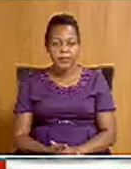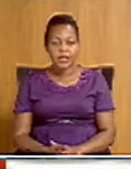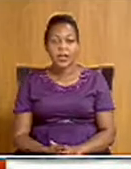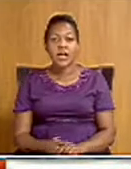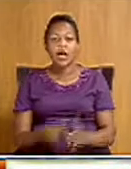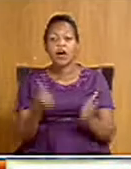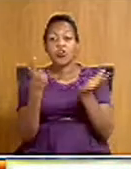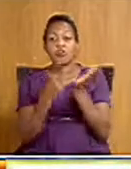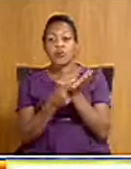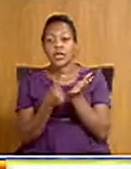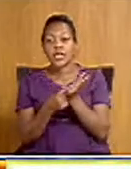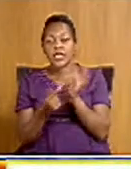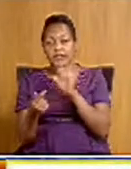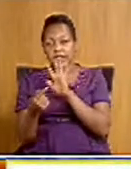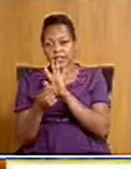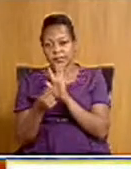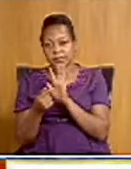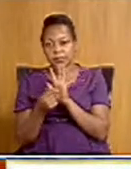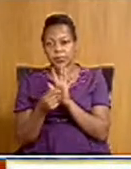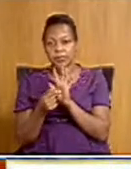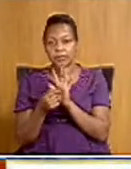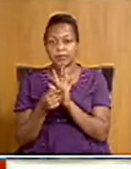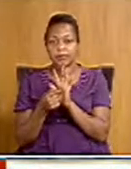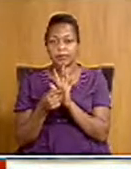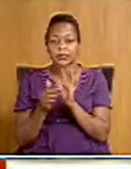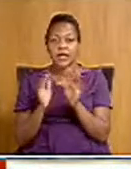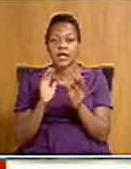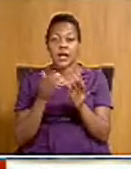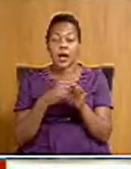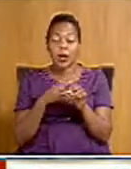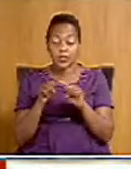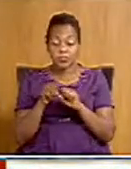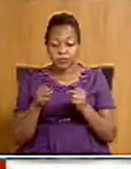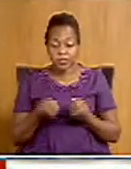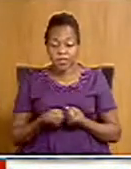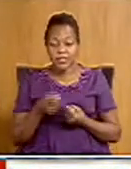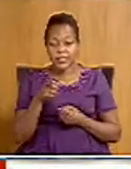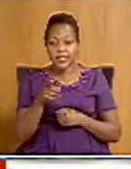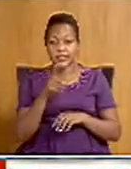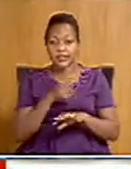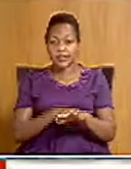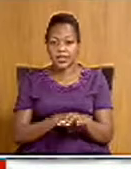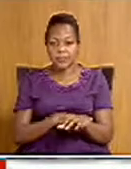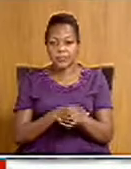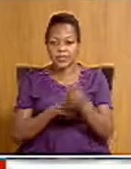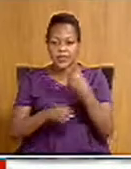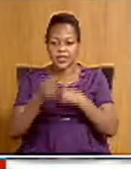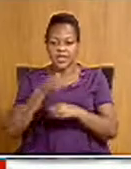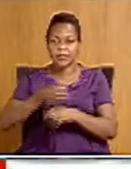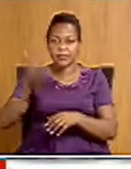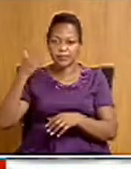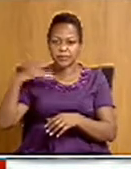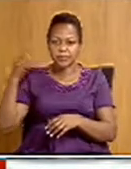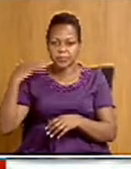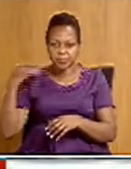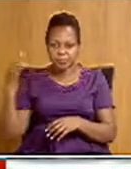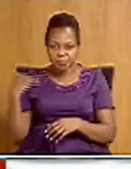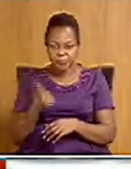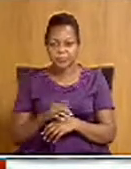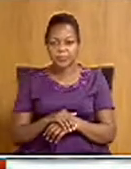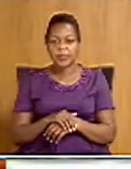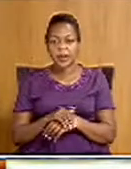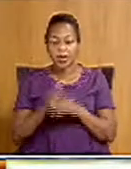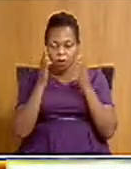Taking Uganda as an example, our society at that time was a